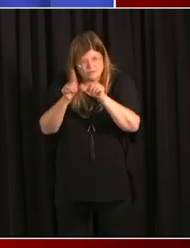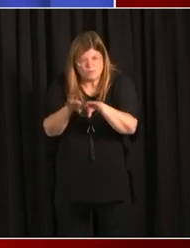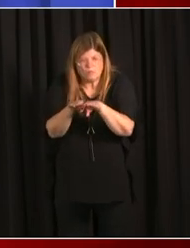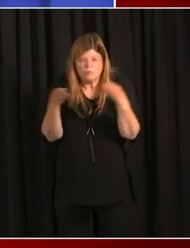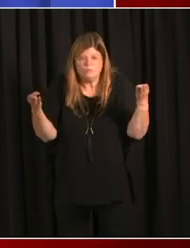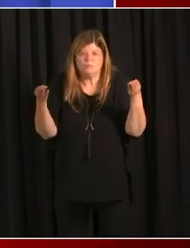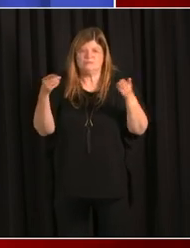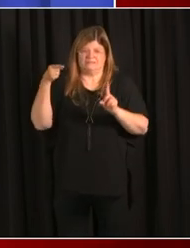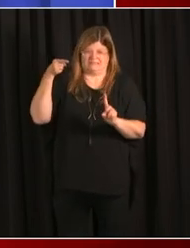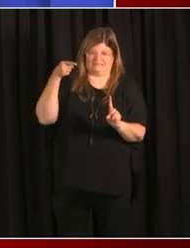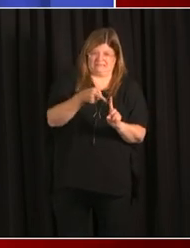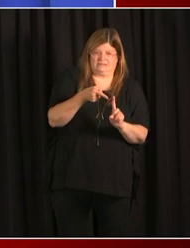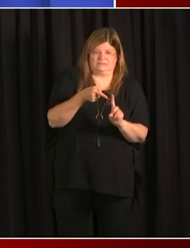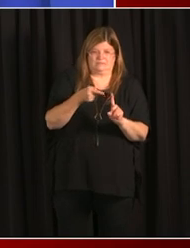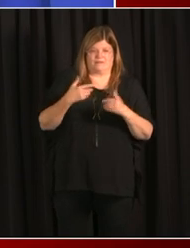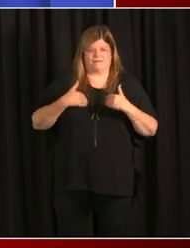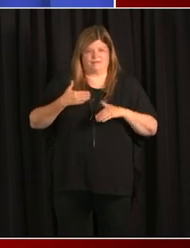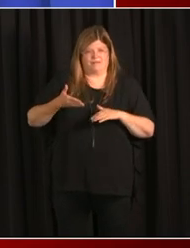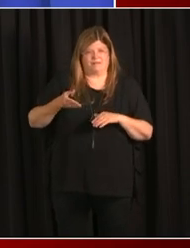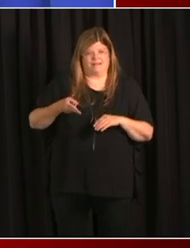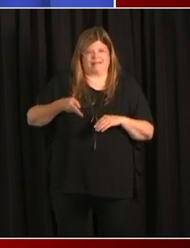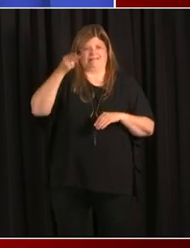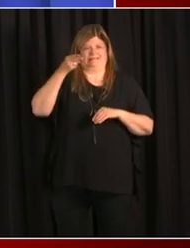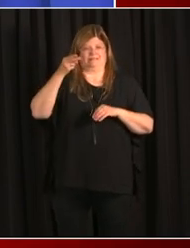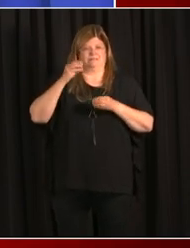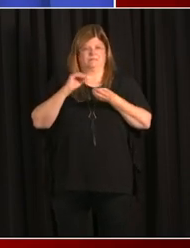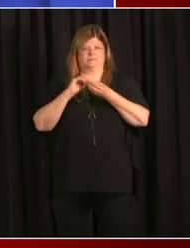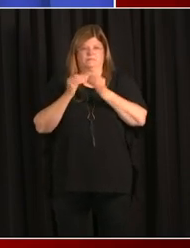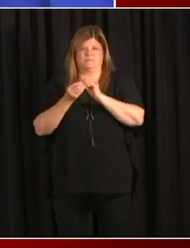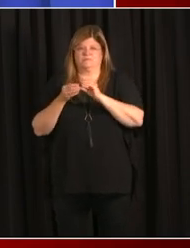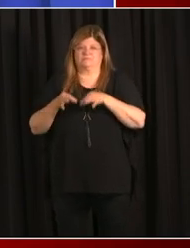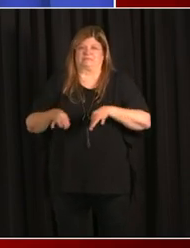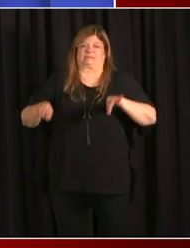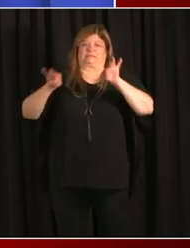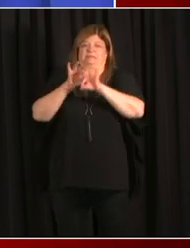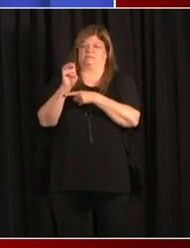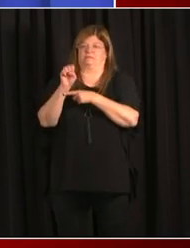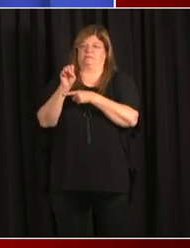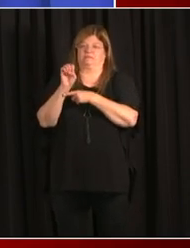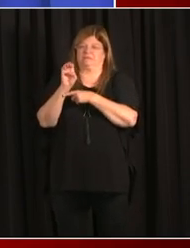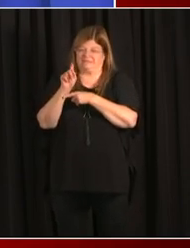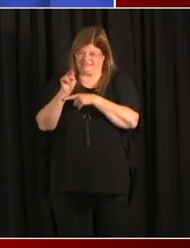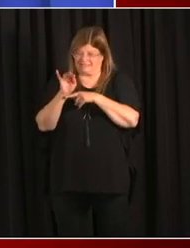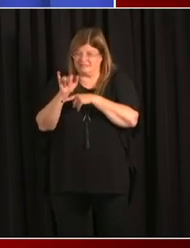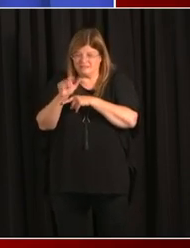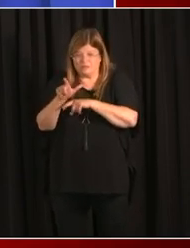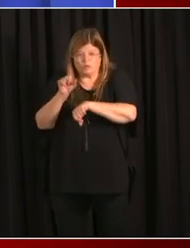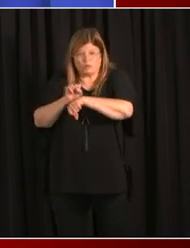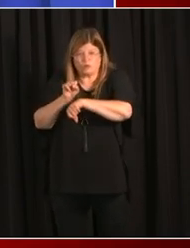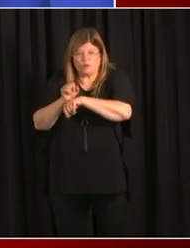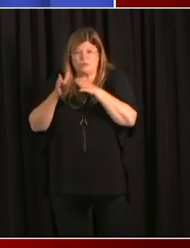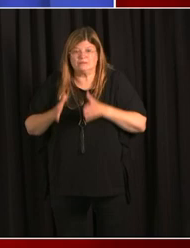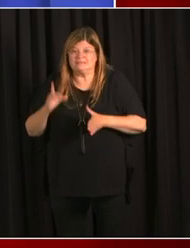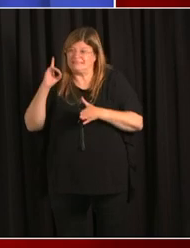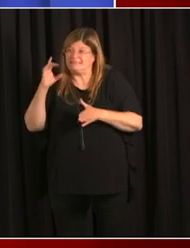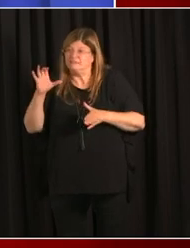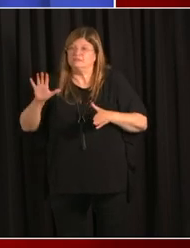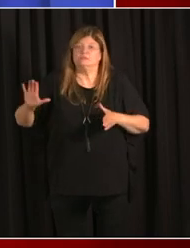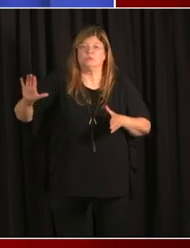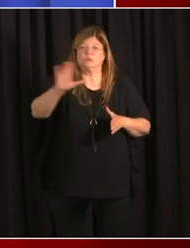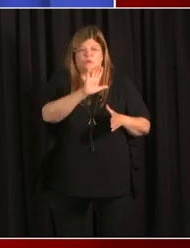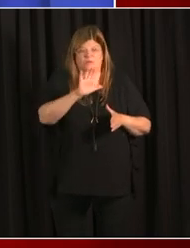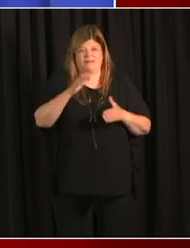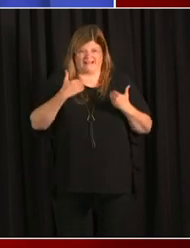particular, we have a high number of essential employees, critical infrastructure workers in the District of Columbia.